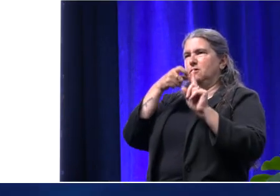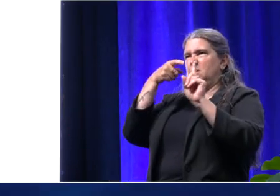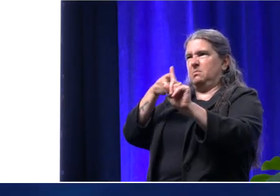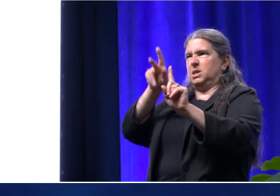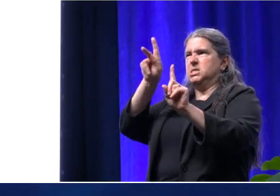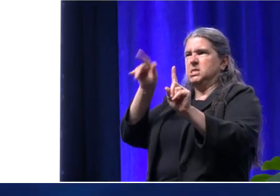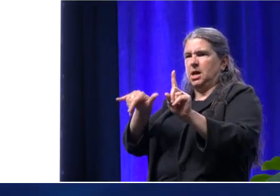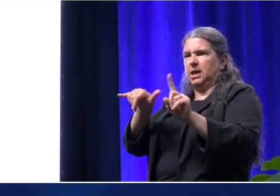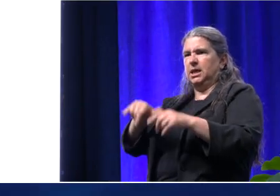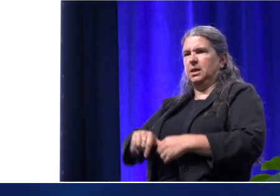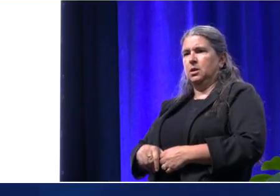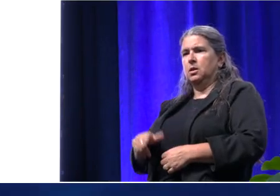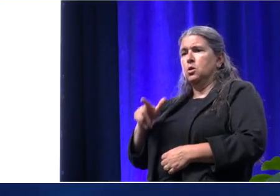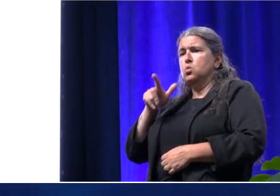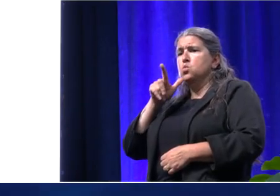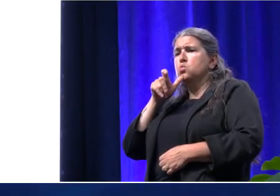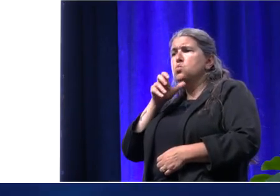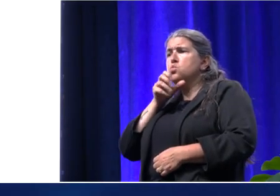those aged